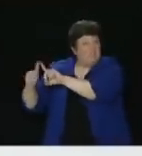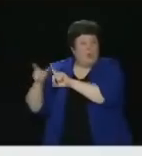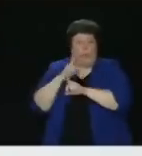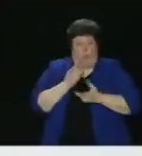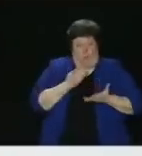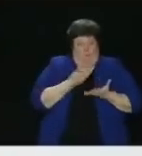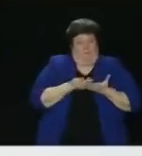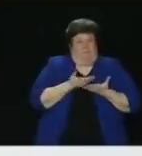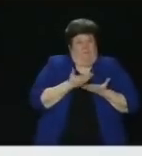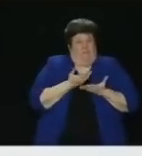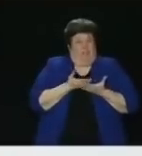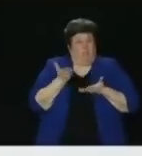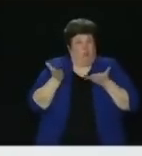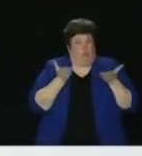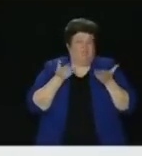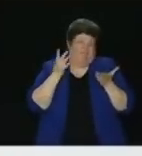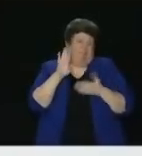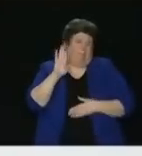Canada